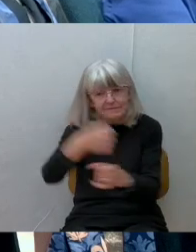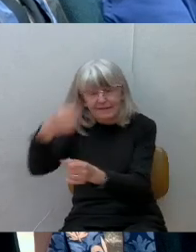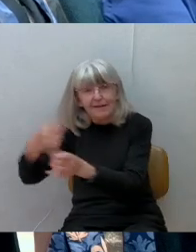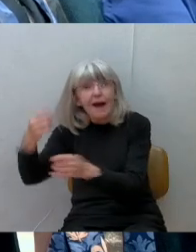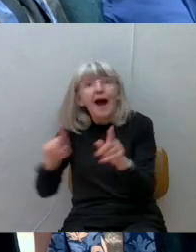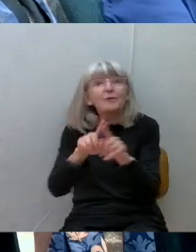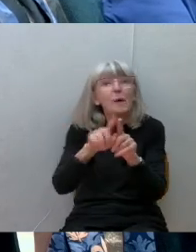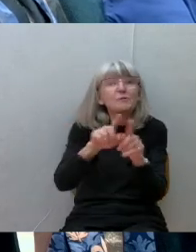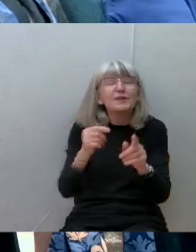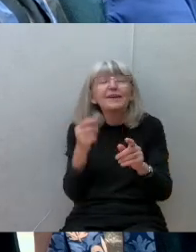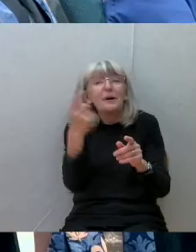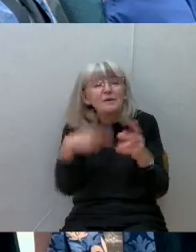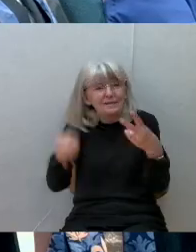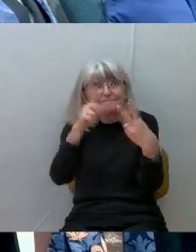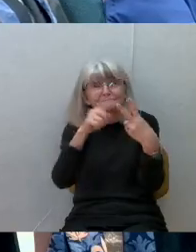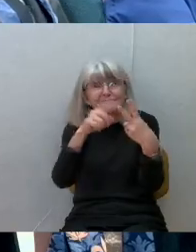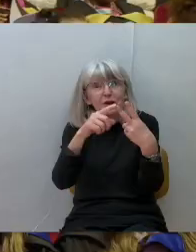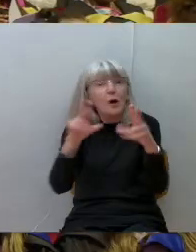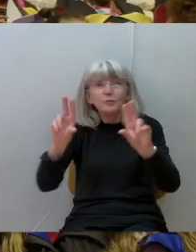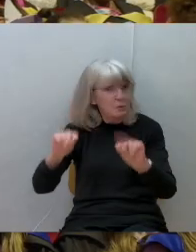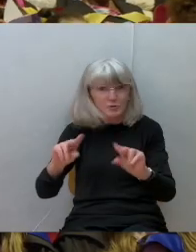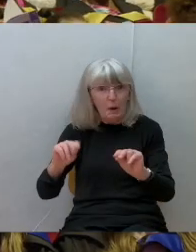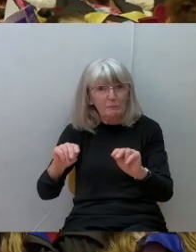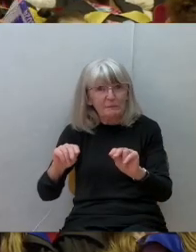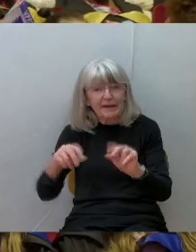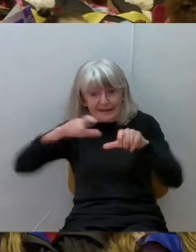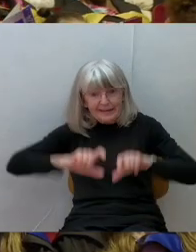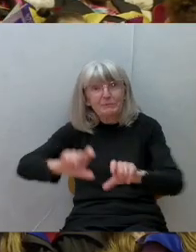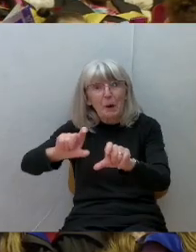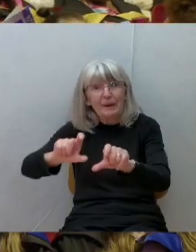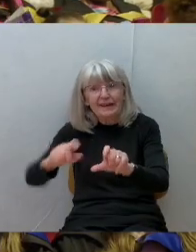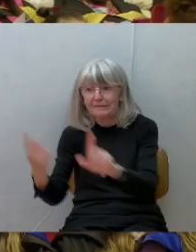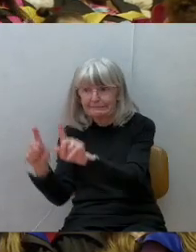so the next person can follow you, then have a blast.